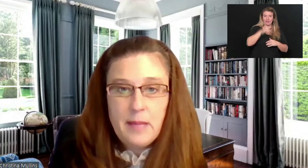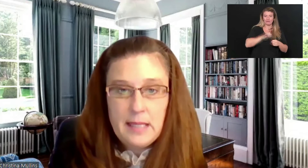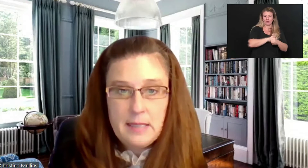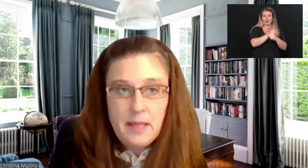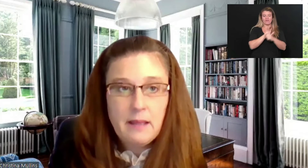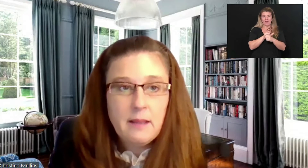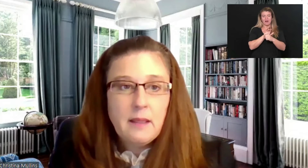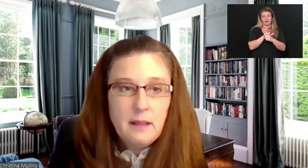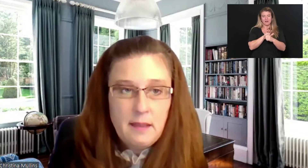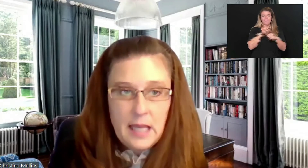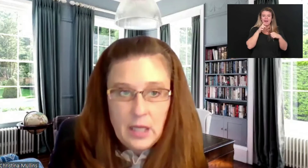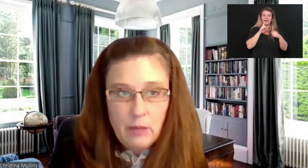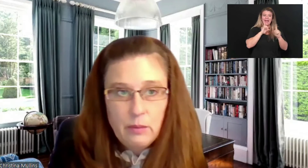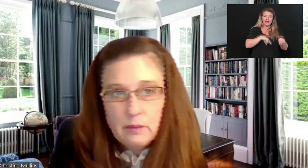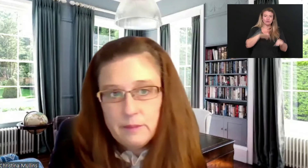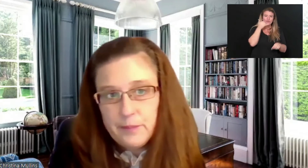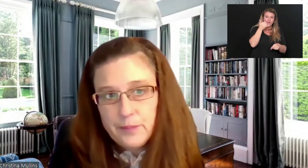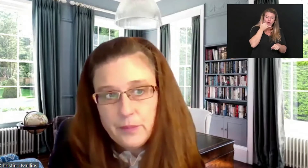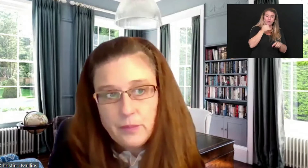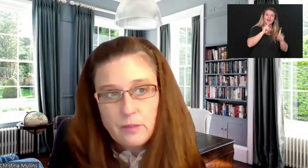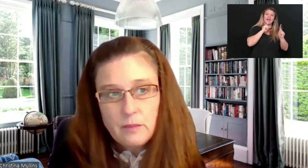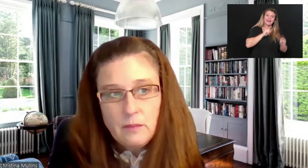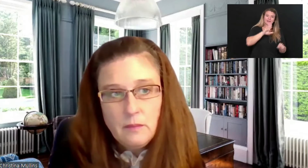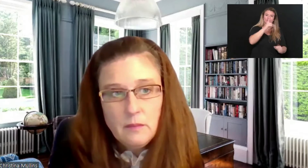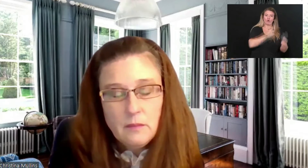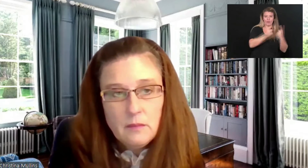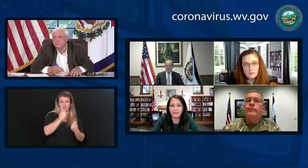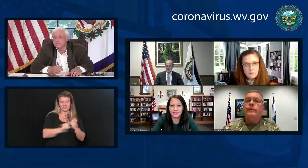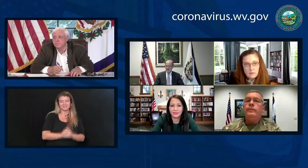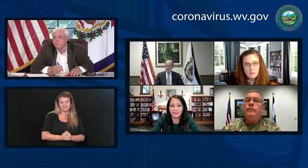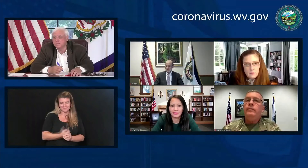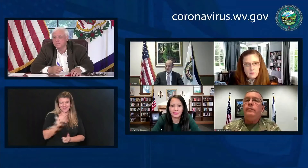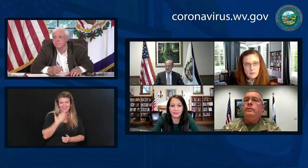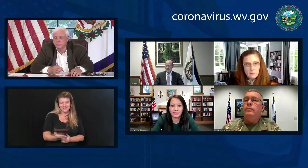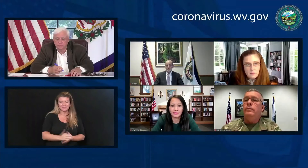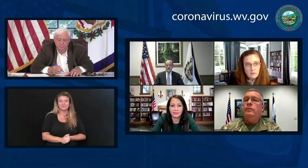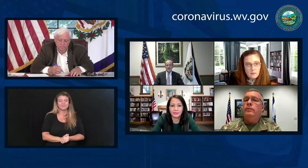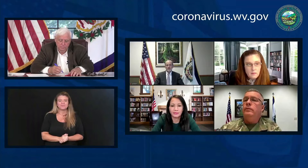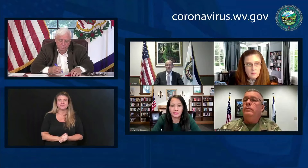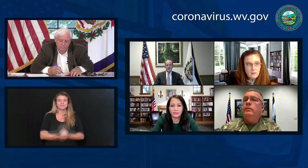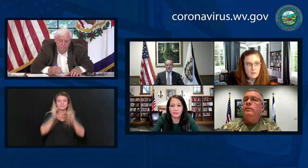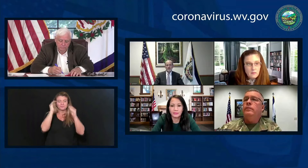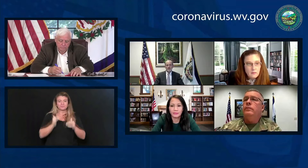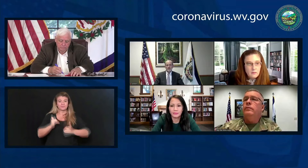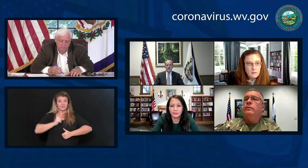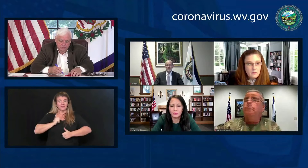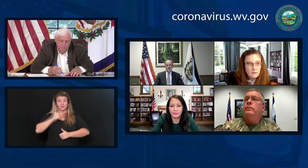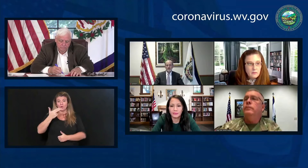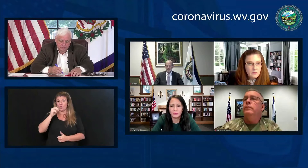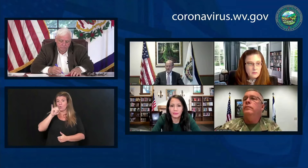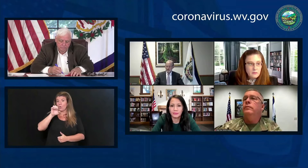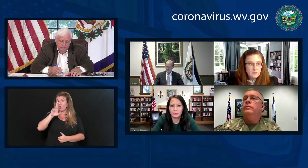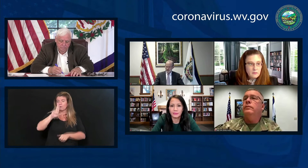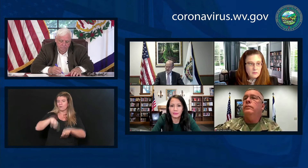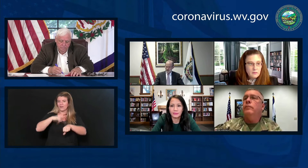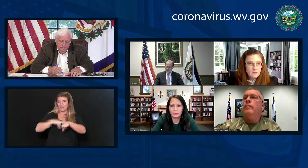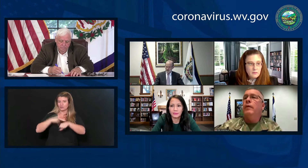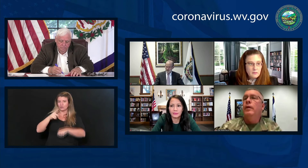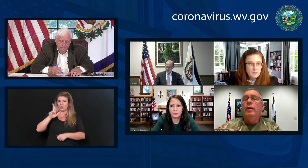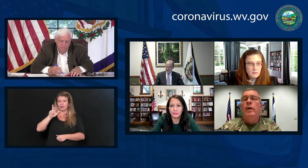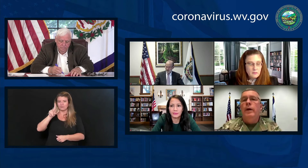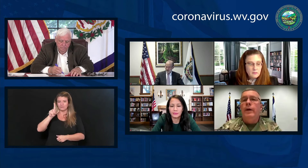-19 pandemic. Thank you. Thank you, Commissioner. Next to Major General Hoyer with the West Virginia National Guard.